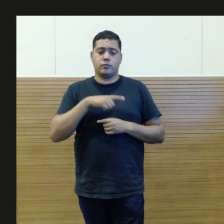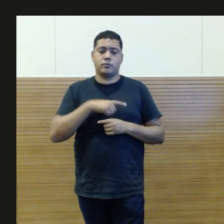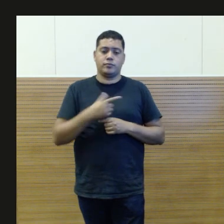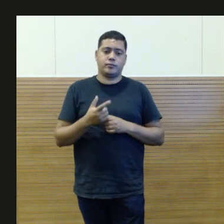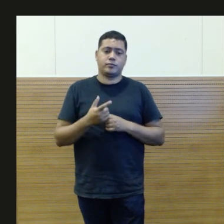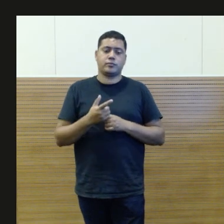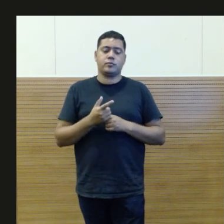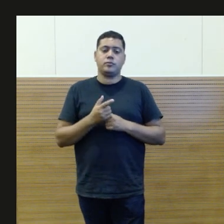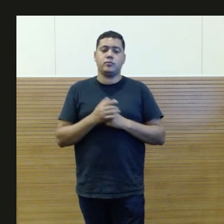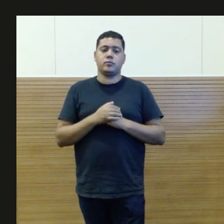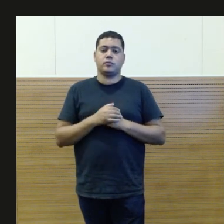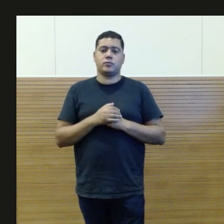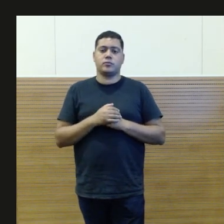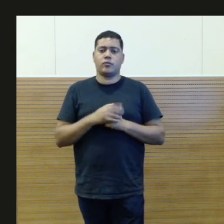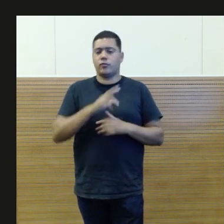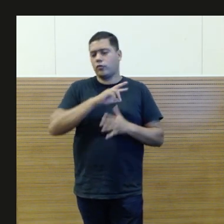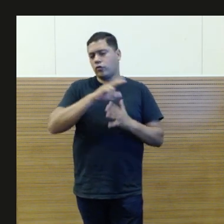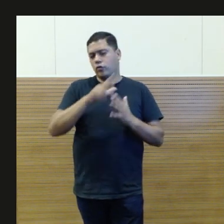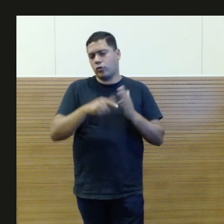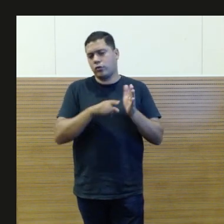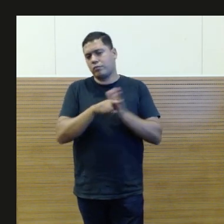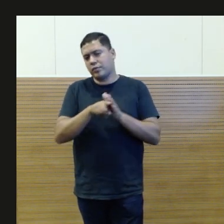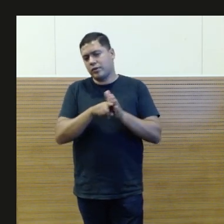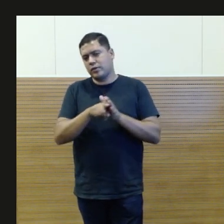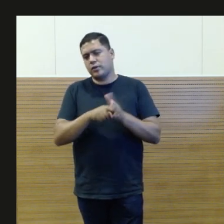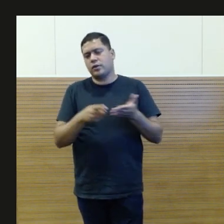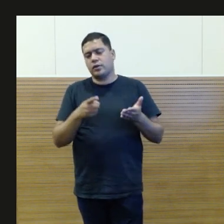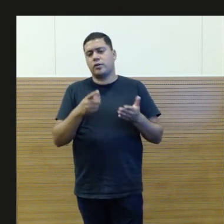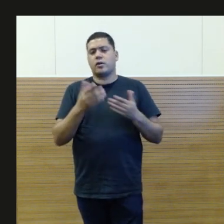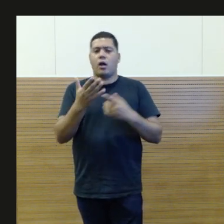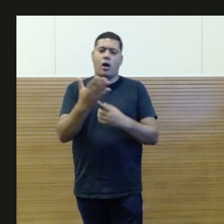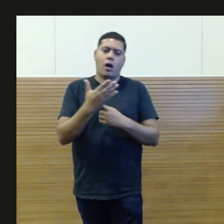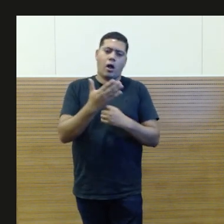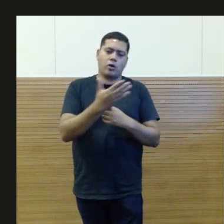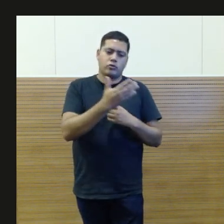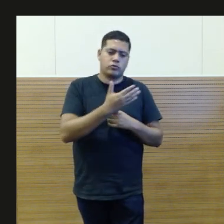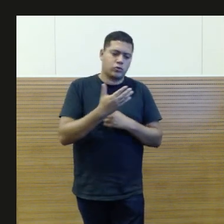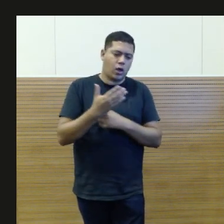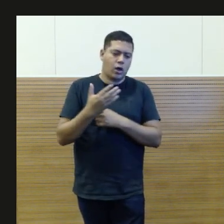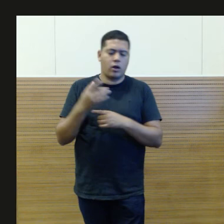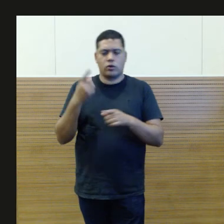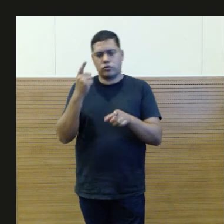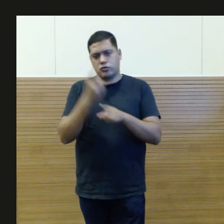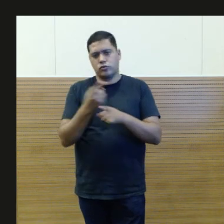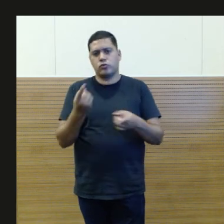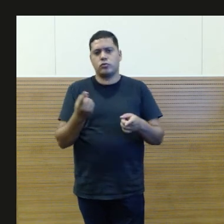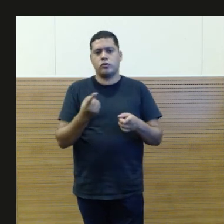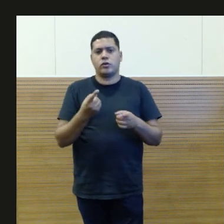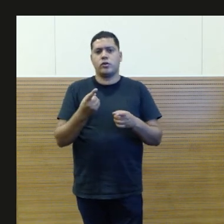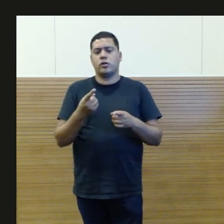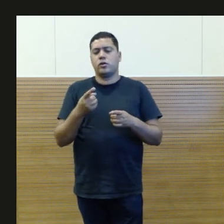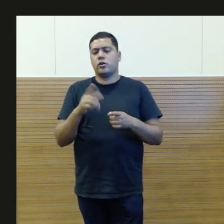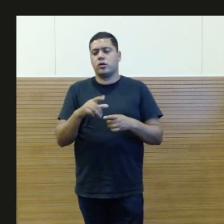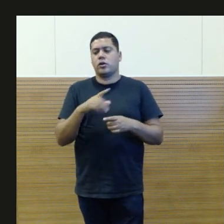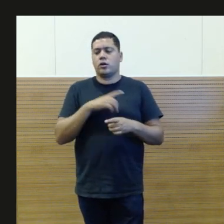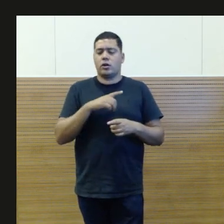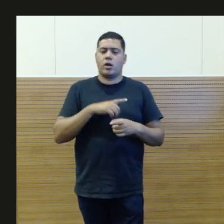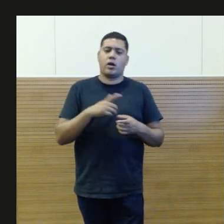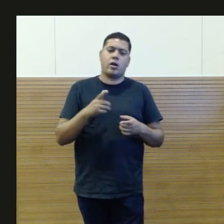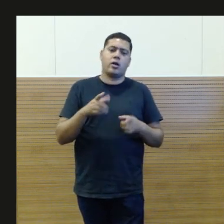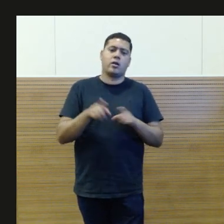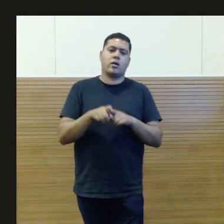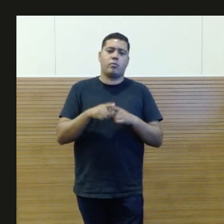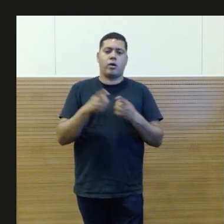¿Me escuchan? Sí, ok. Ah, perfecto. Can you hear me?